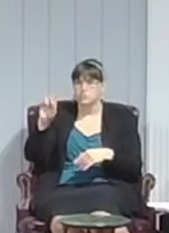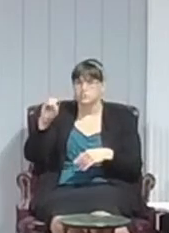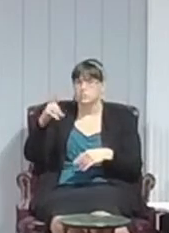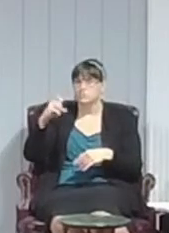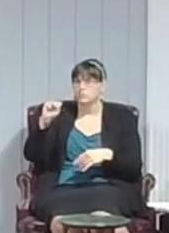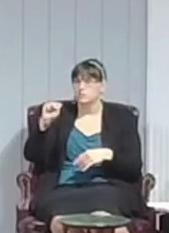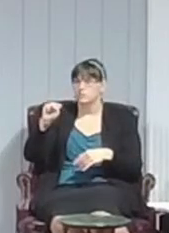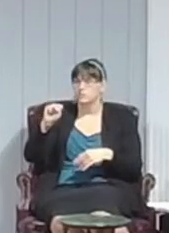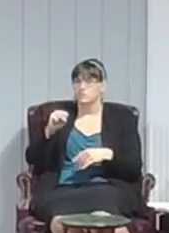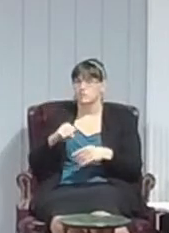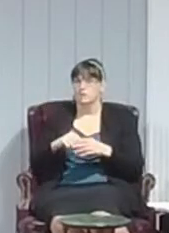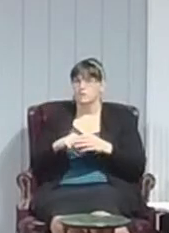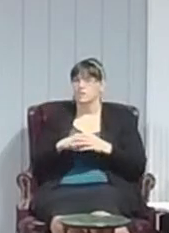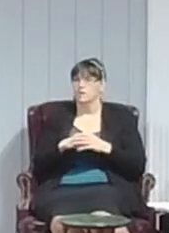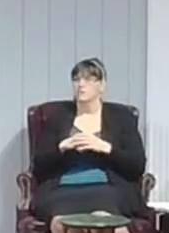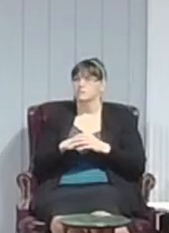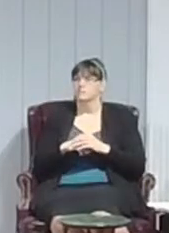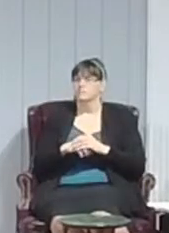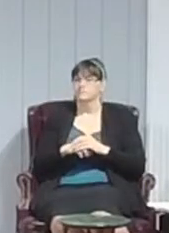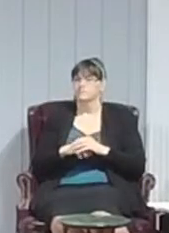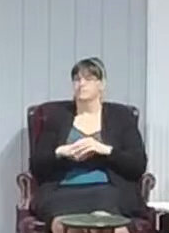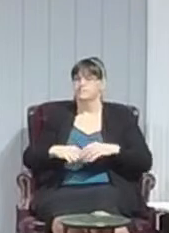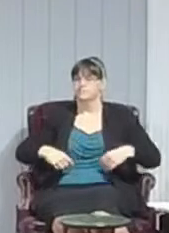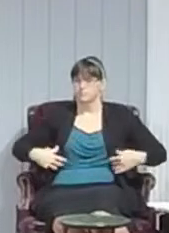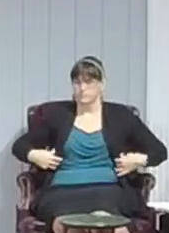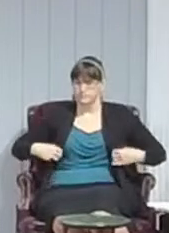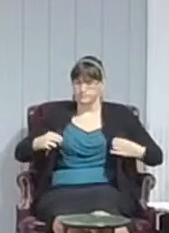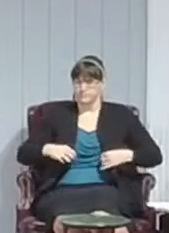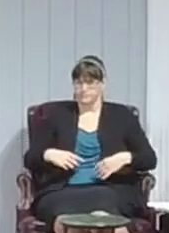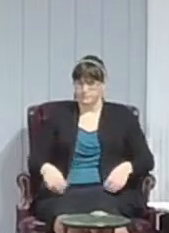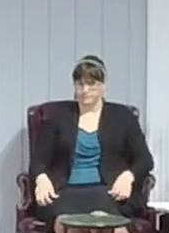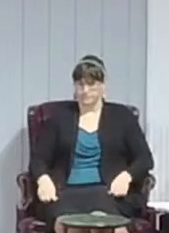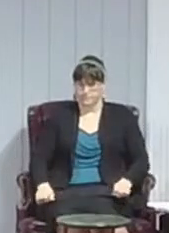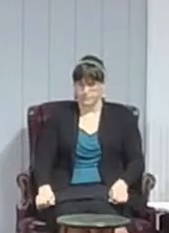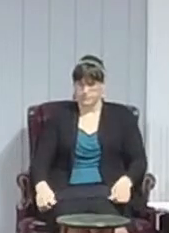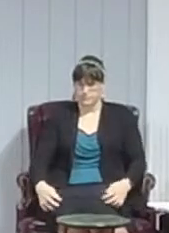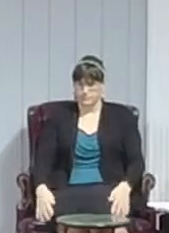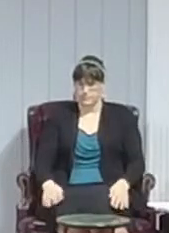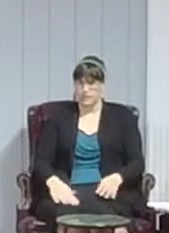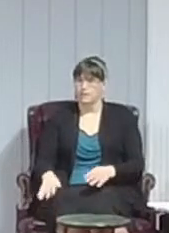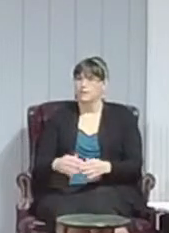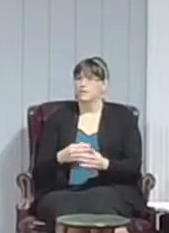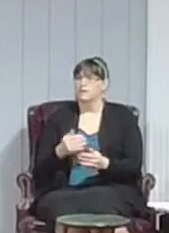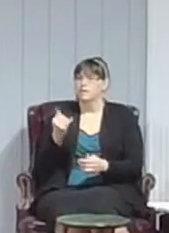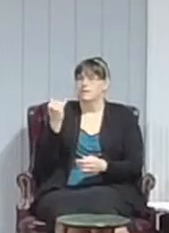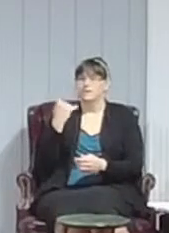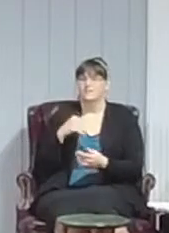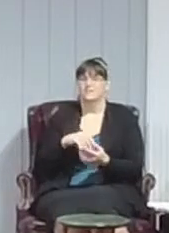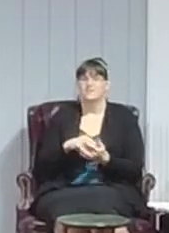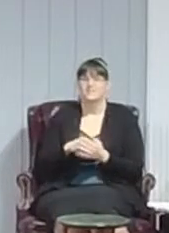obviously. I mean, if Jesus told me one of you is going to betray me, I've got a list. I mean,